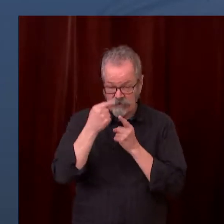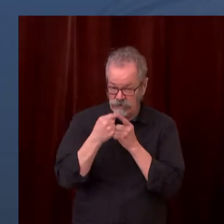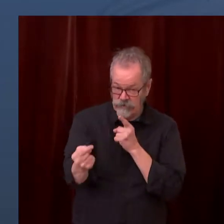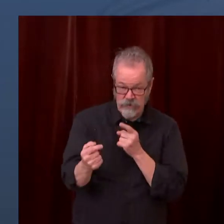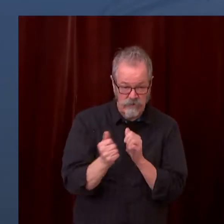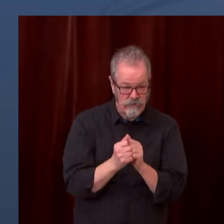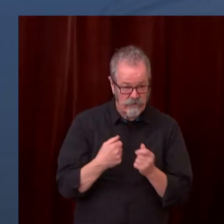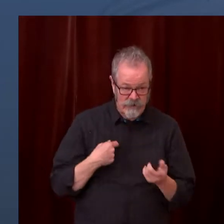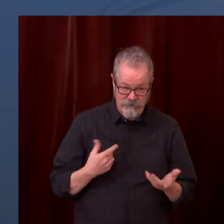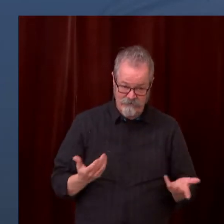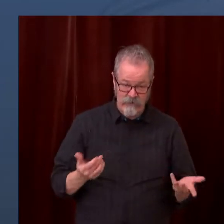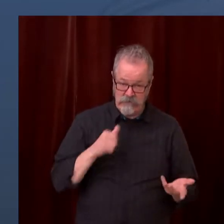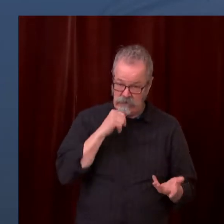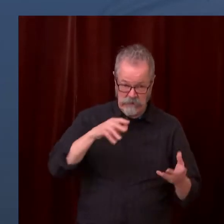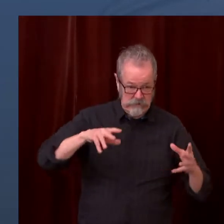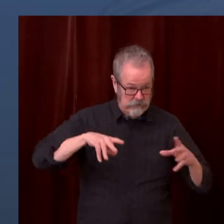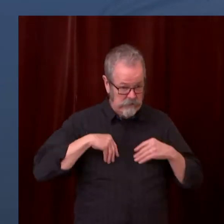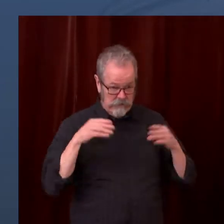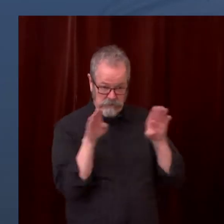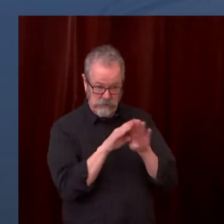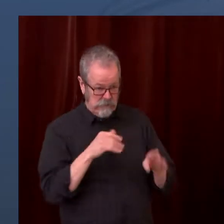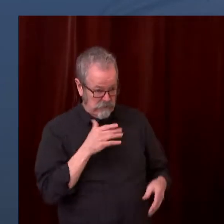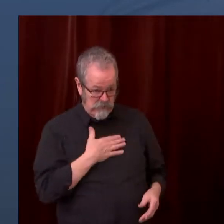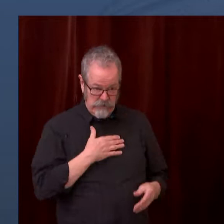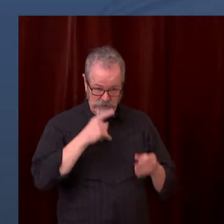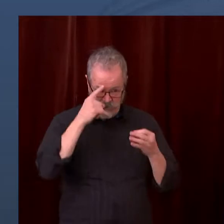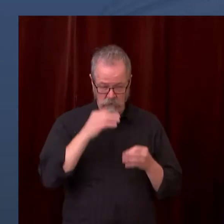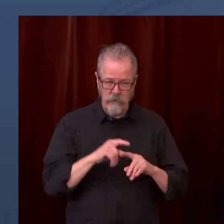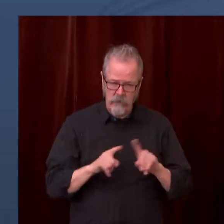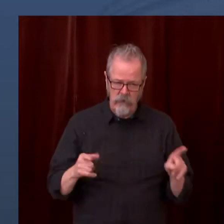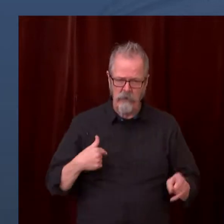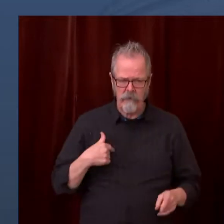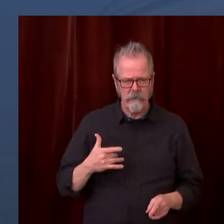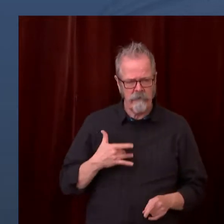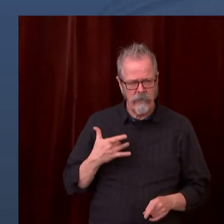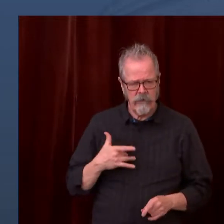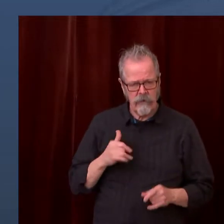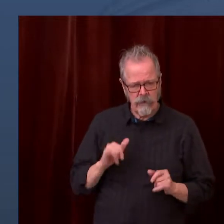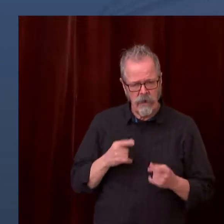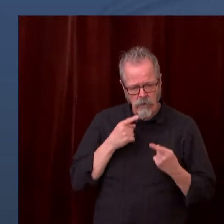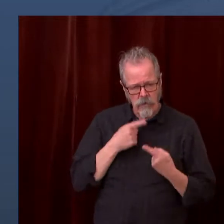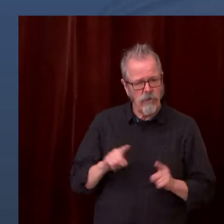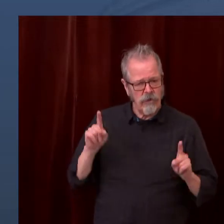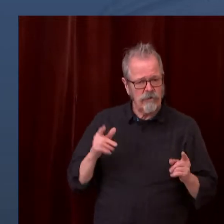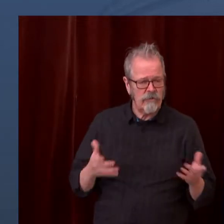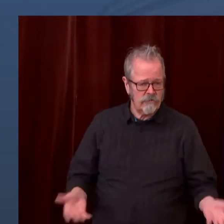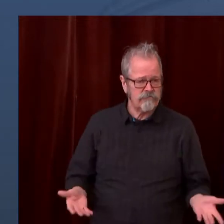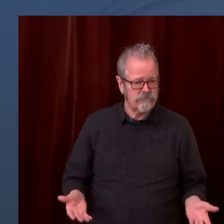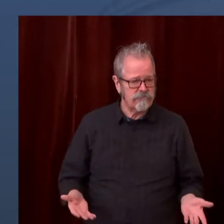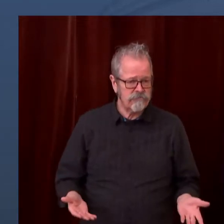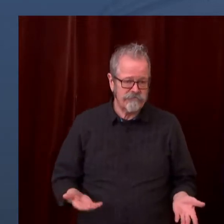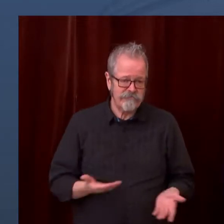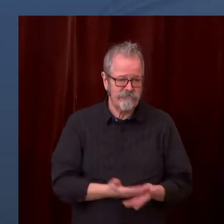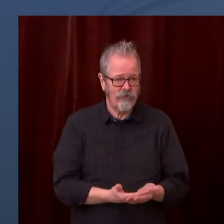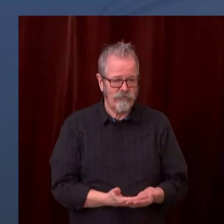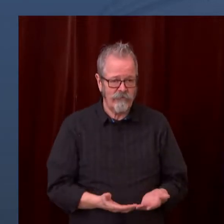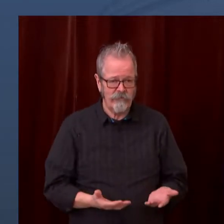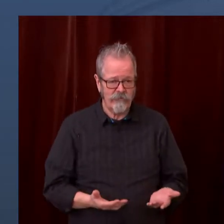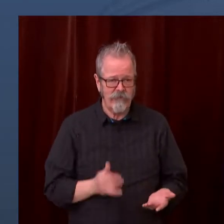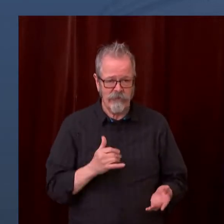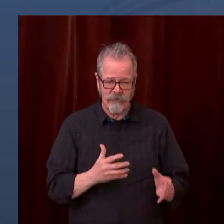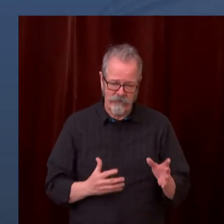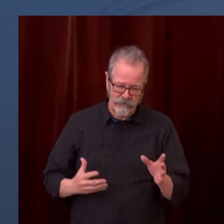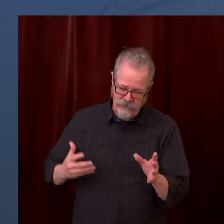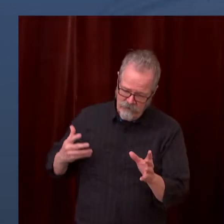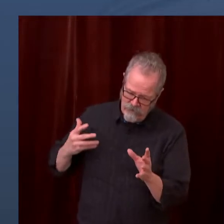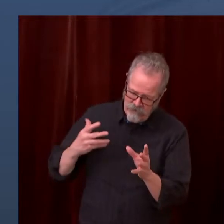been conclusively beneficial to save lives. So that's about as far back I'll go in the retrospectroscope.